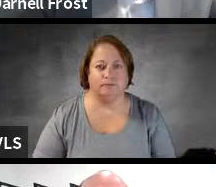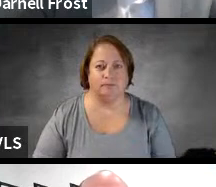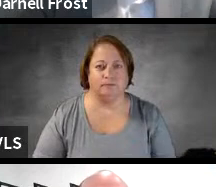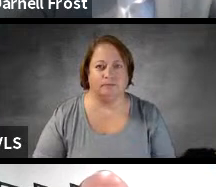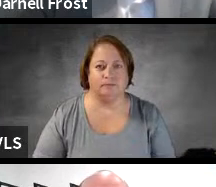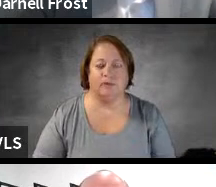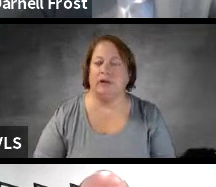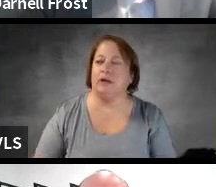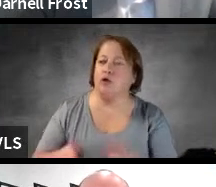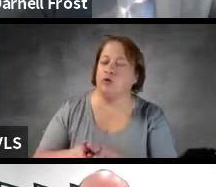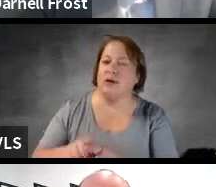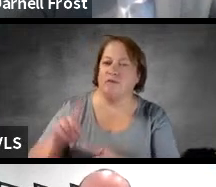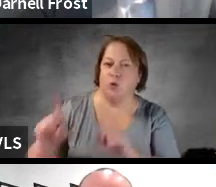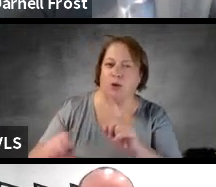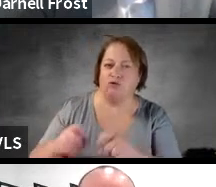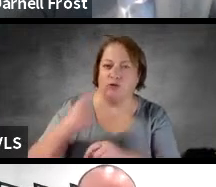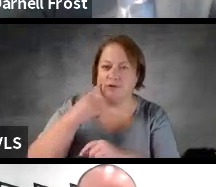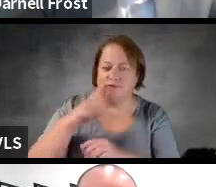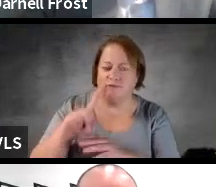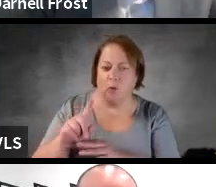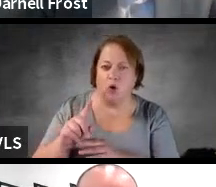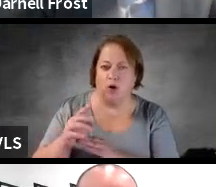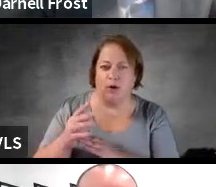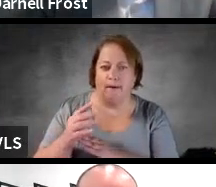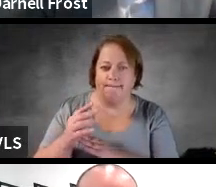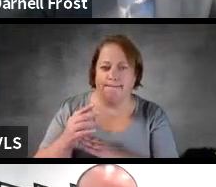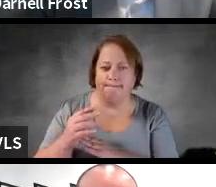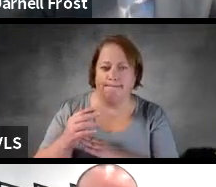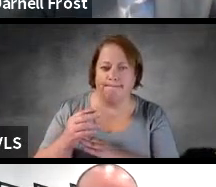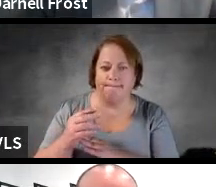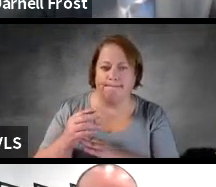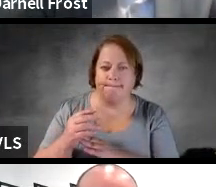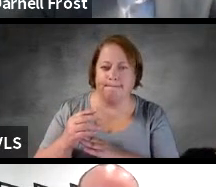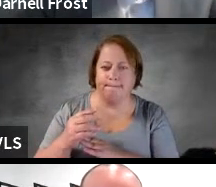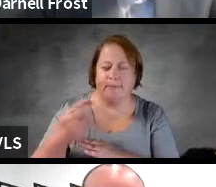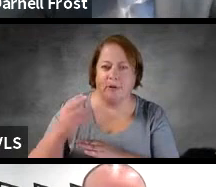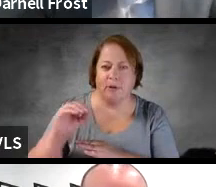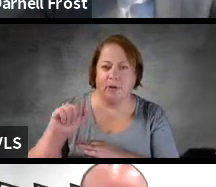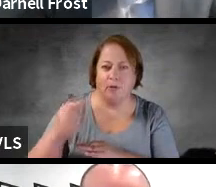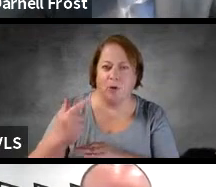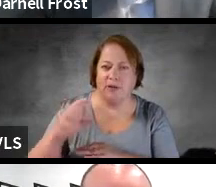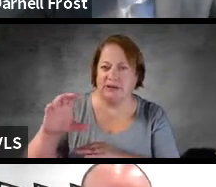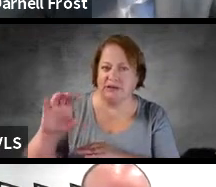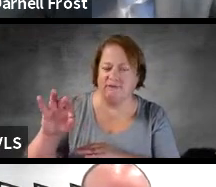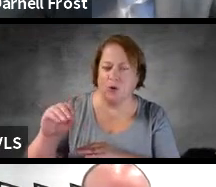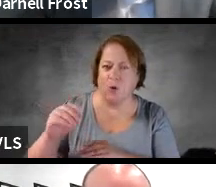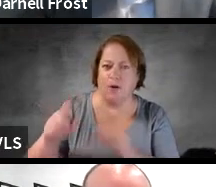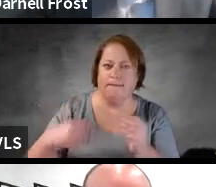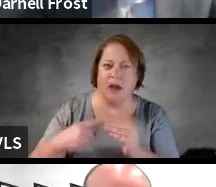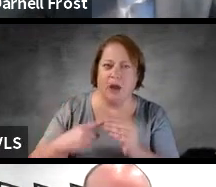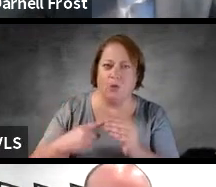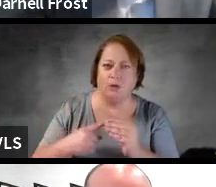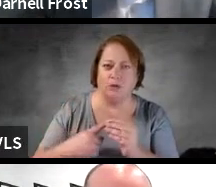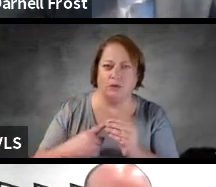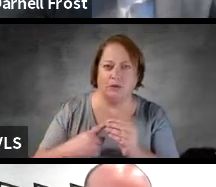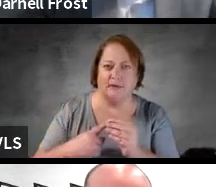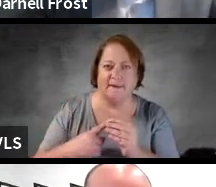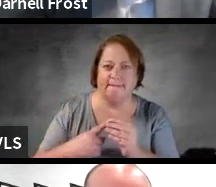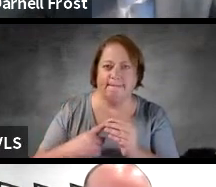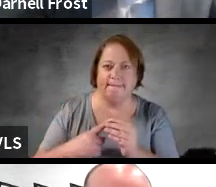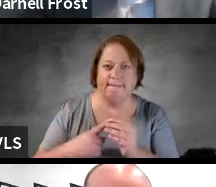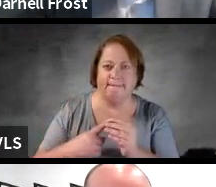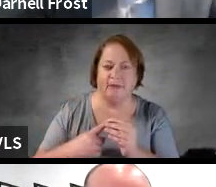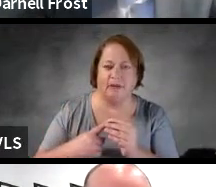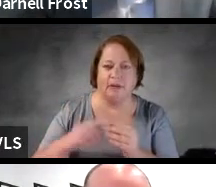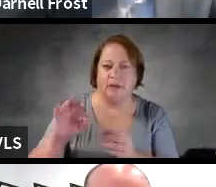I also have a question for Mr. Hogg, the CFO, regarding the